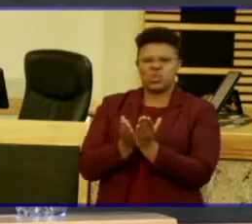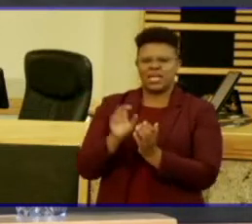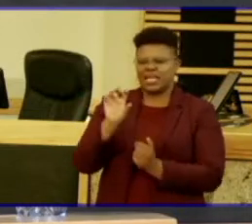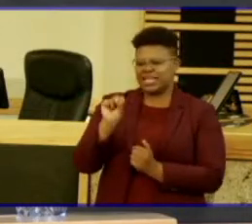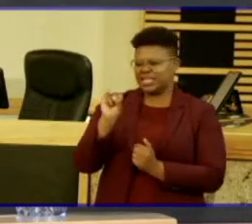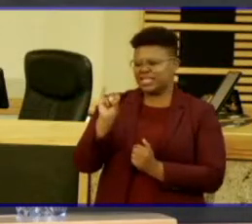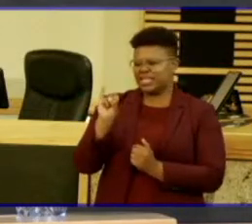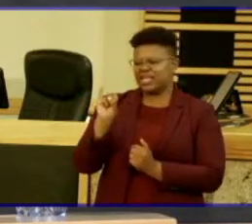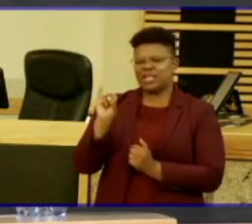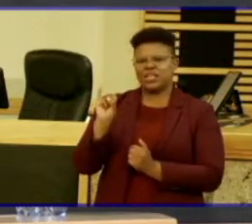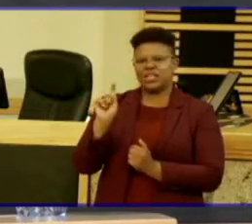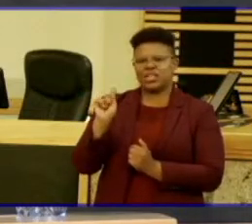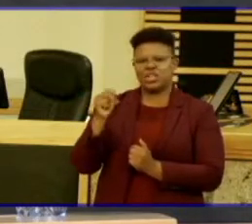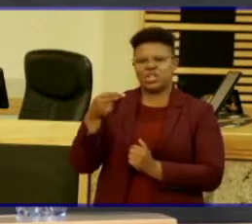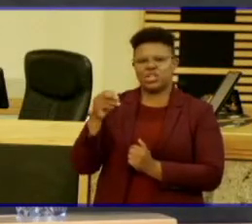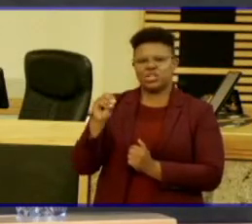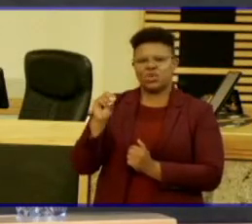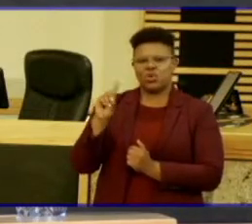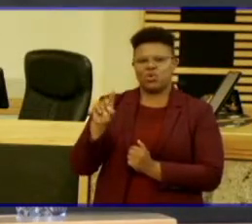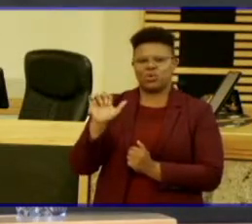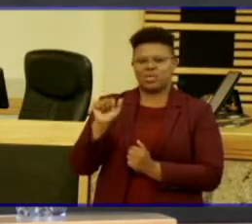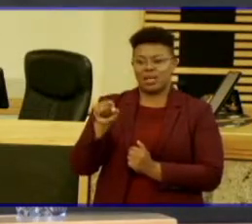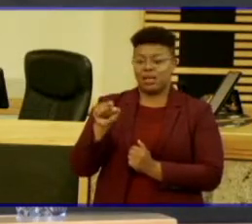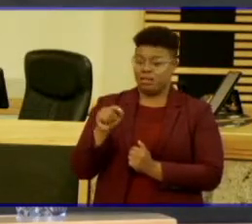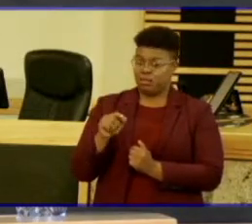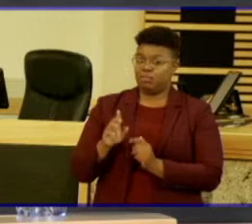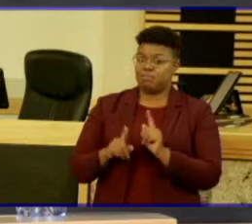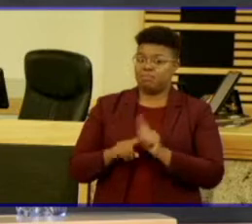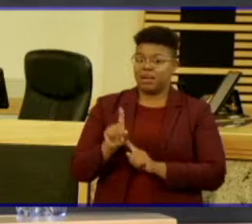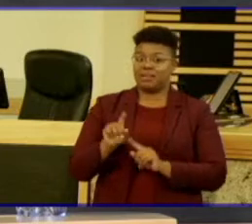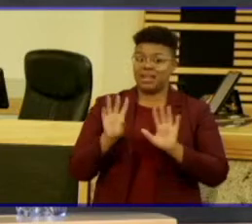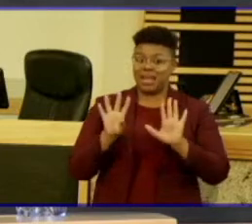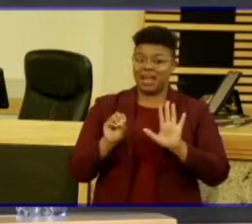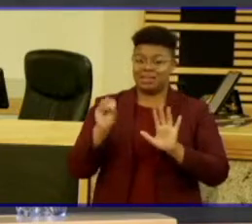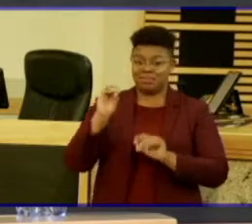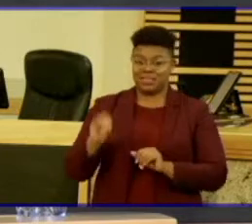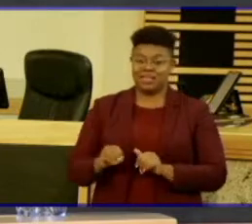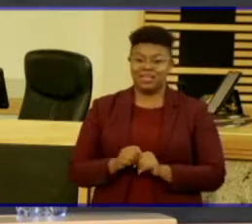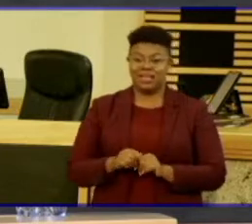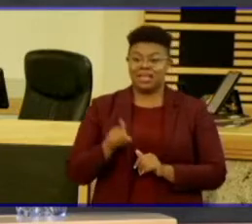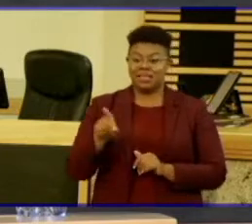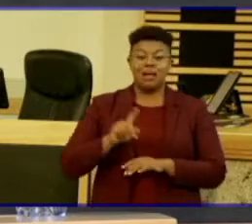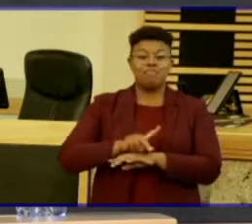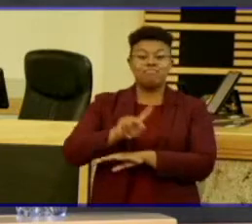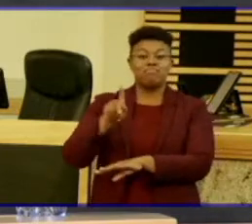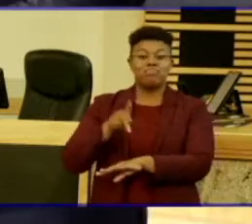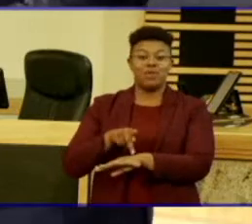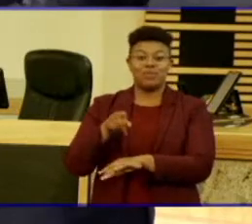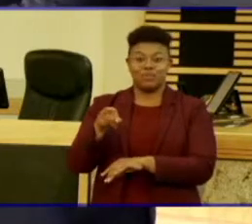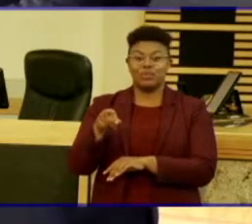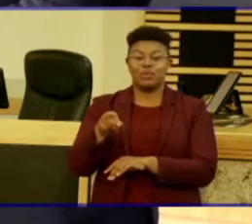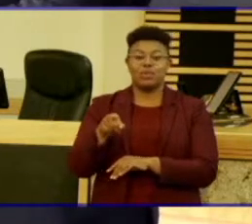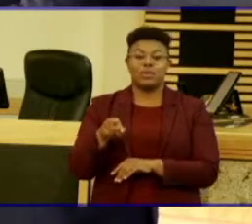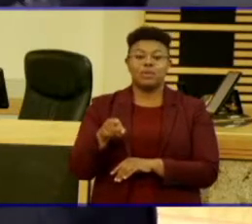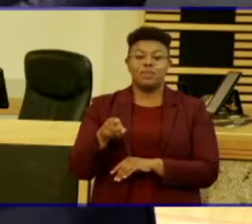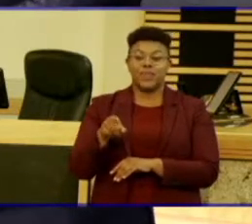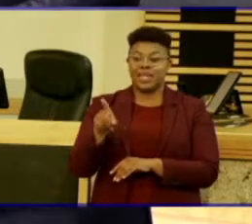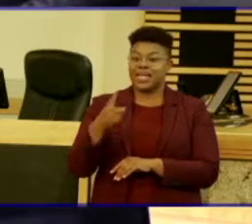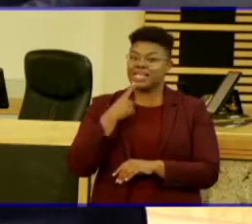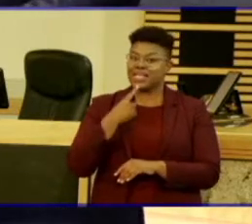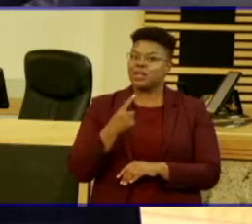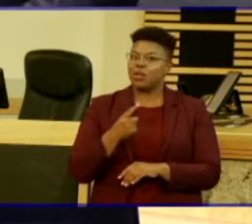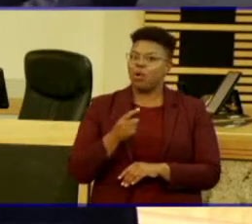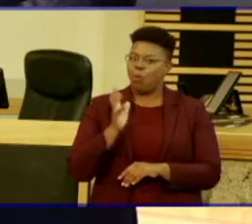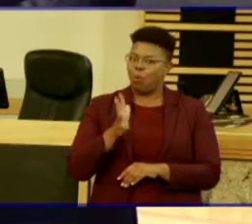sisithoza esa sikolo sigalele u 90%. Utitshara wapha u principal ujonga umgquba wayethe uzawuza